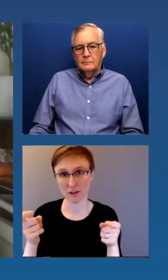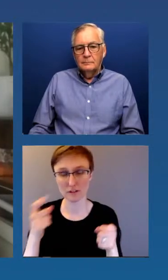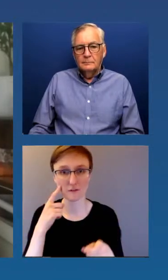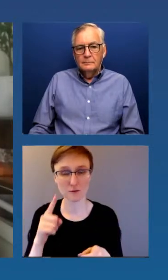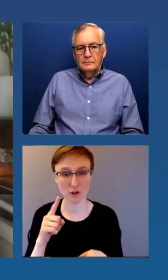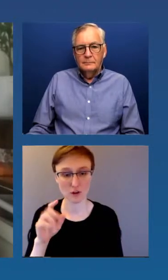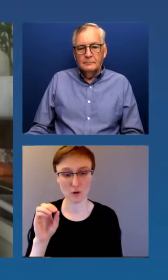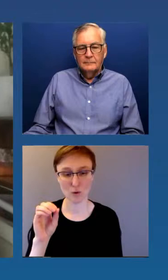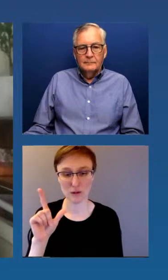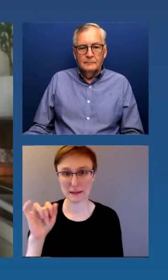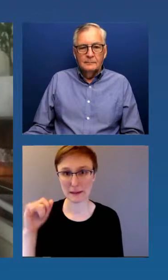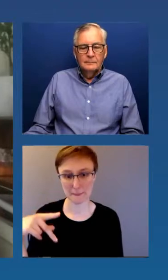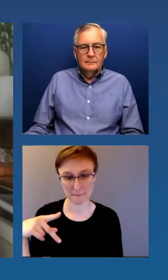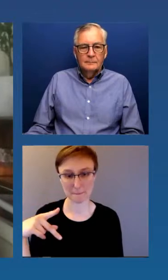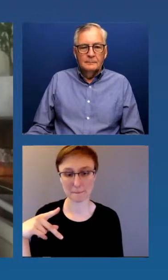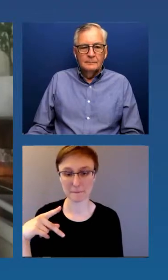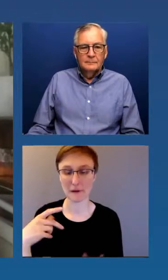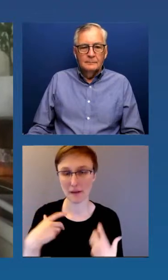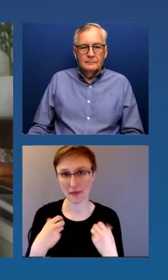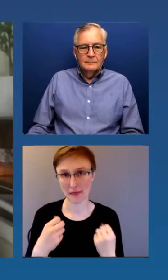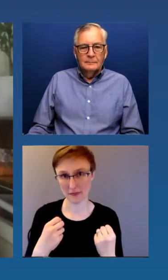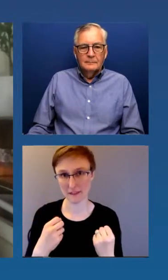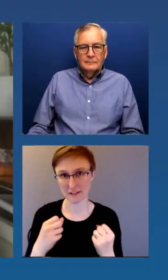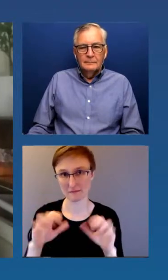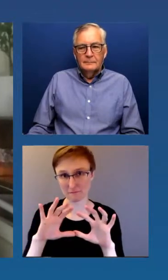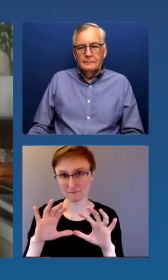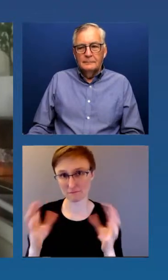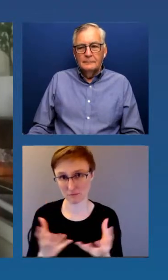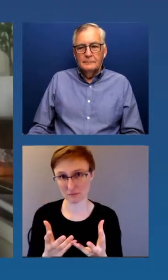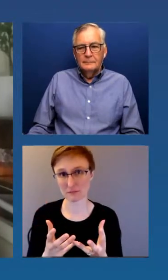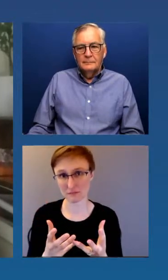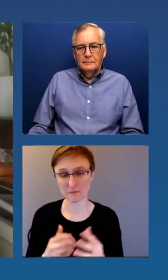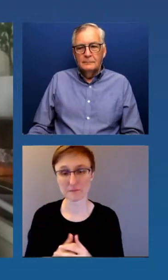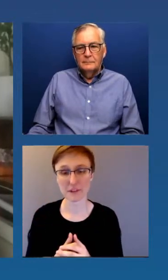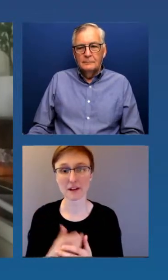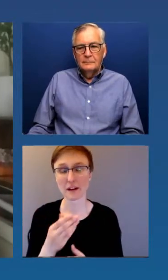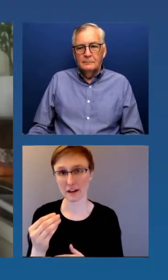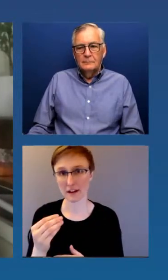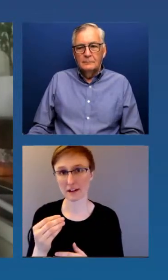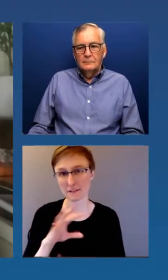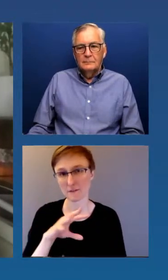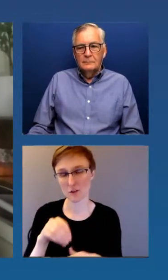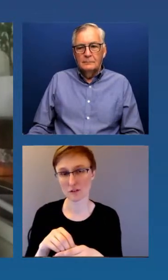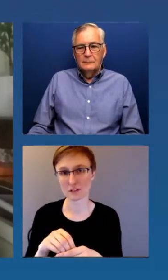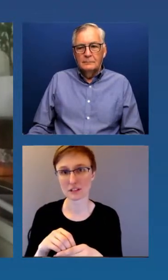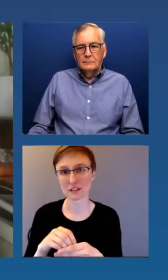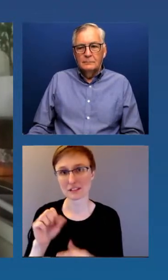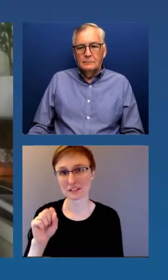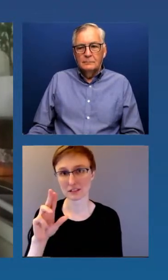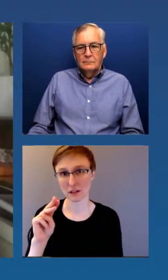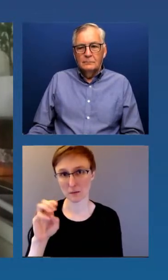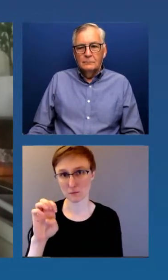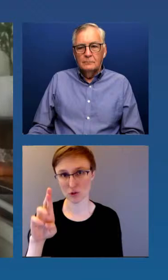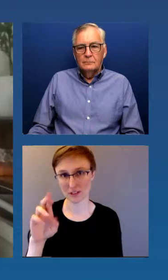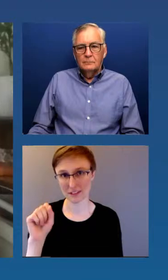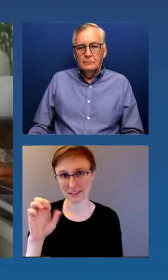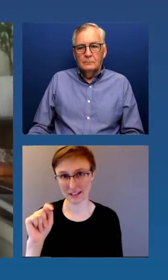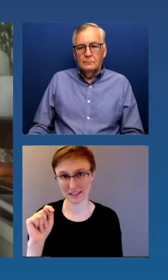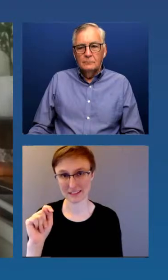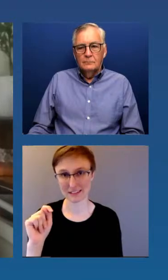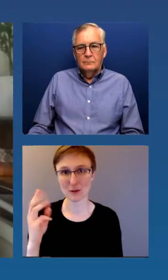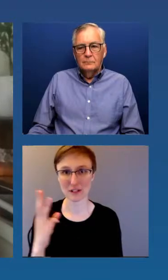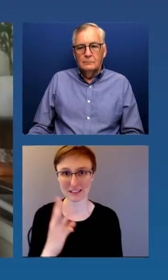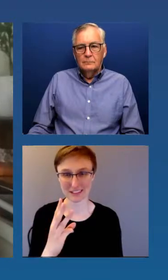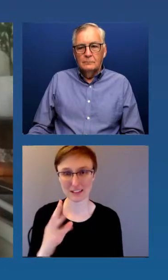Table, together with Nini Cloutier, Executive Director of Somerset West Community Health Center, who's on a much needed vacation this